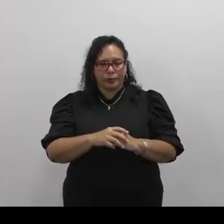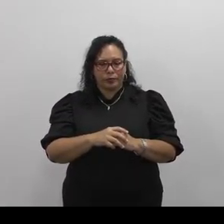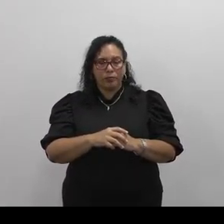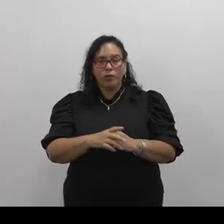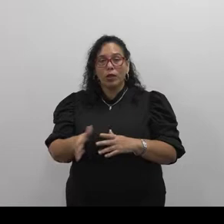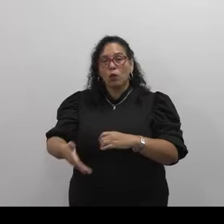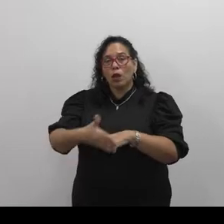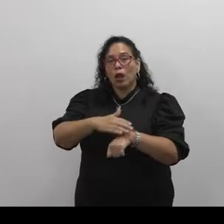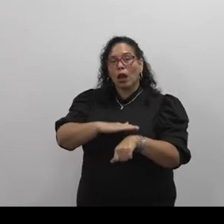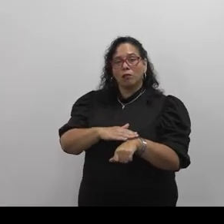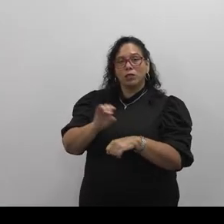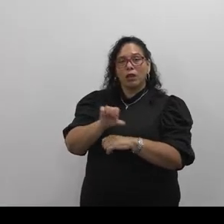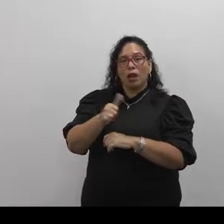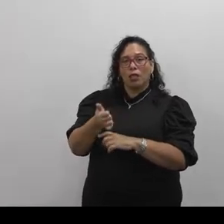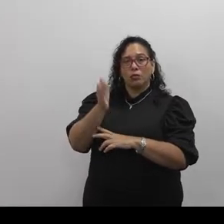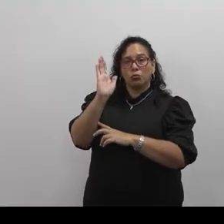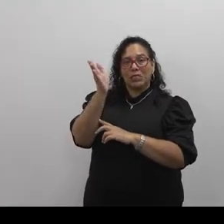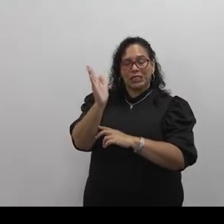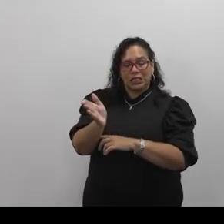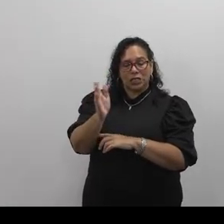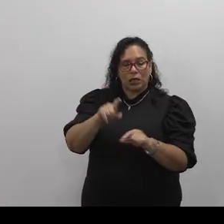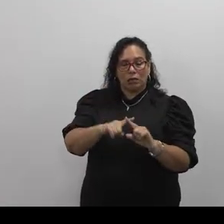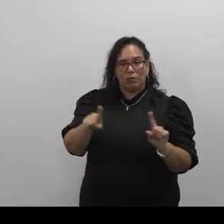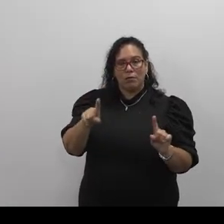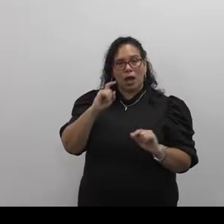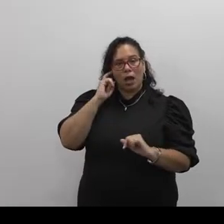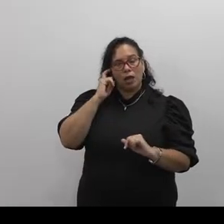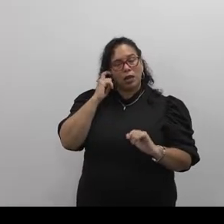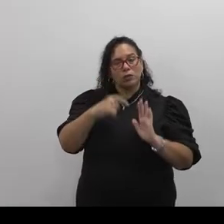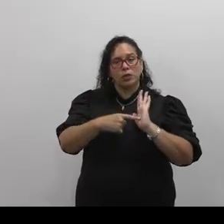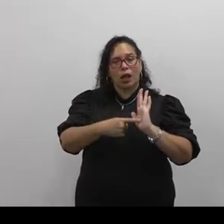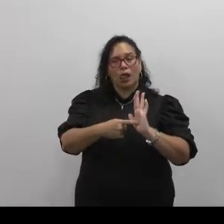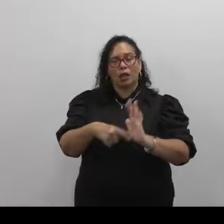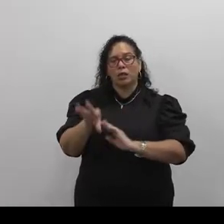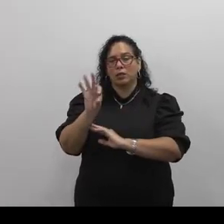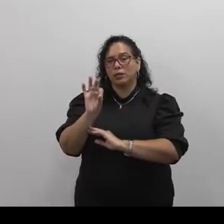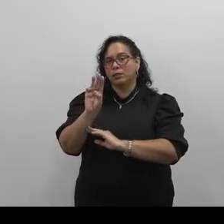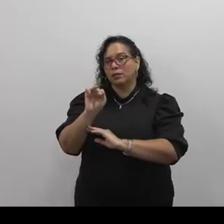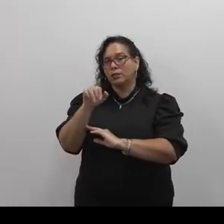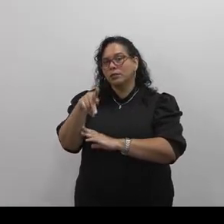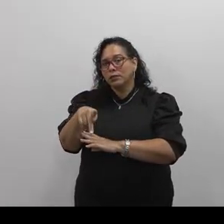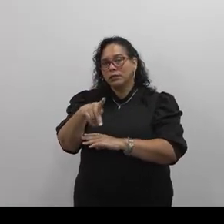via previous presentations as well, but it was absolutely highlighted via this master plan,